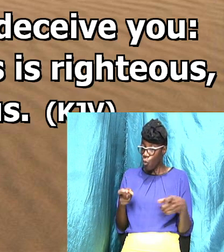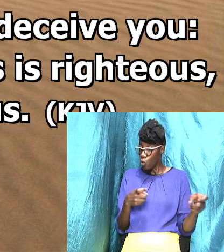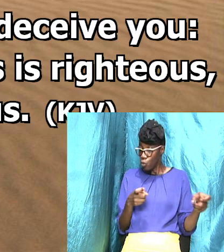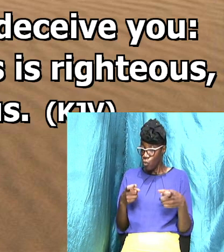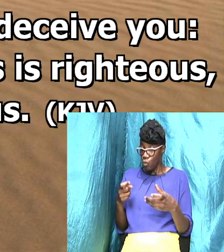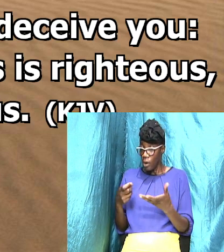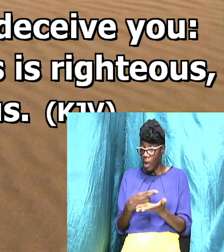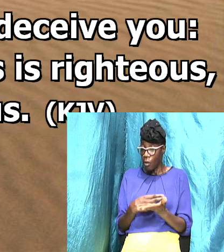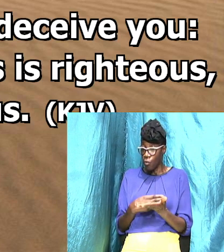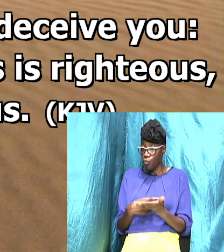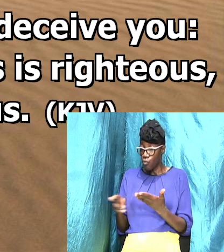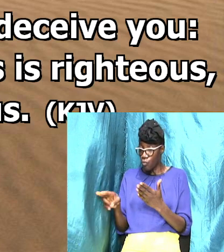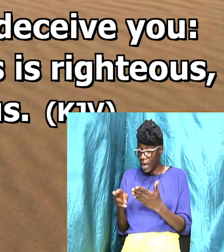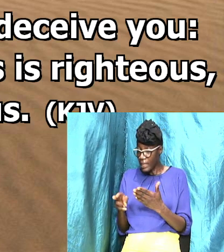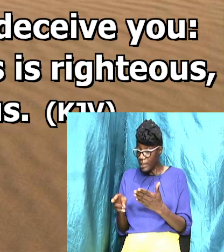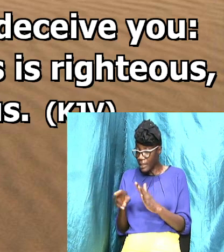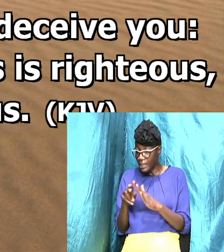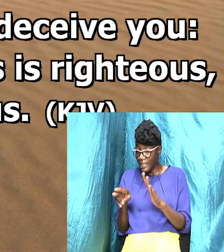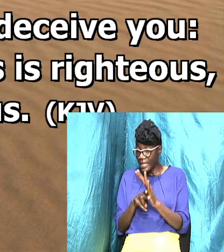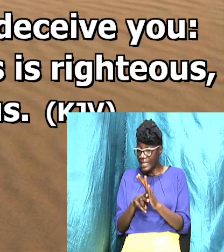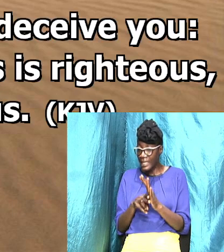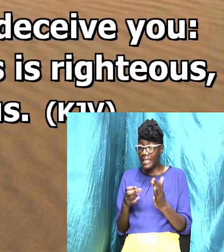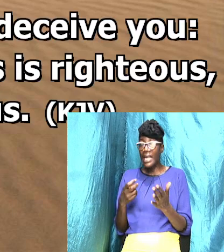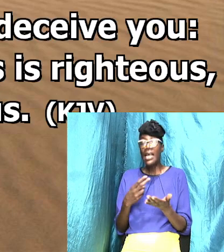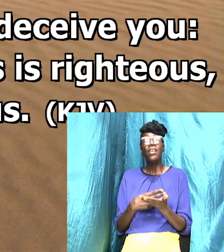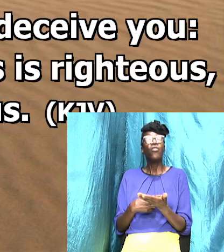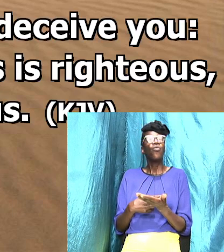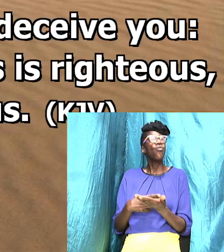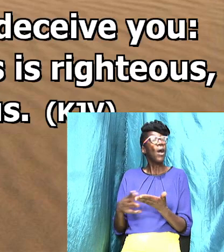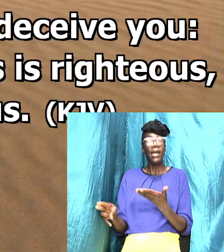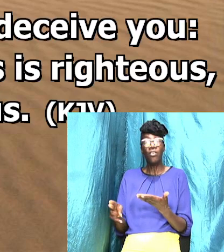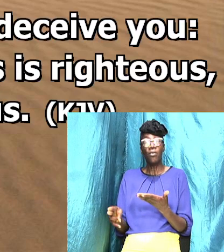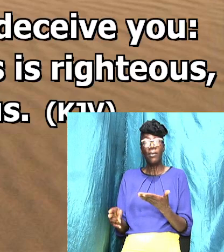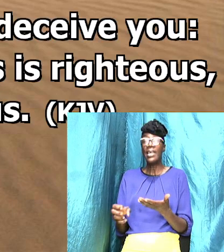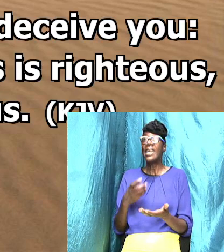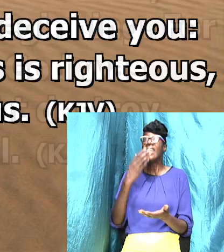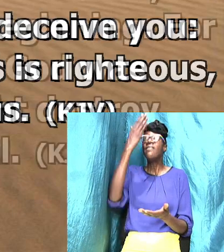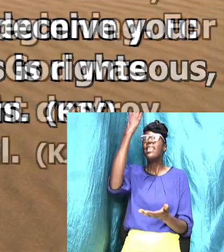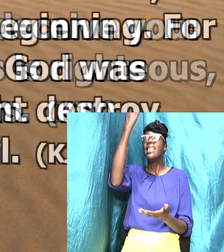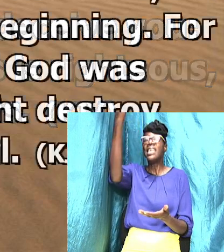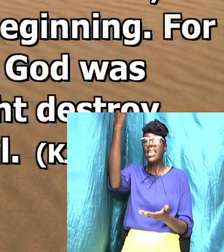righteous. Even he is righteous.